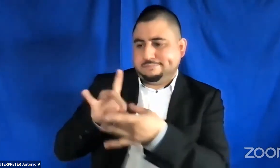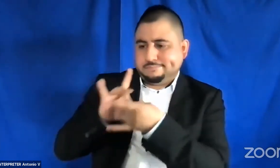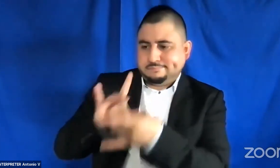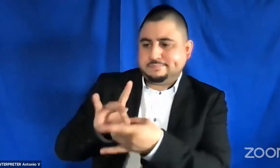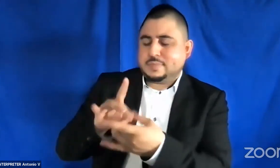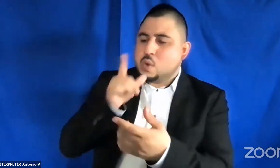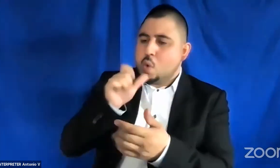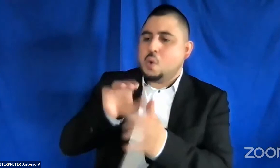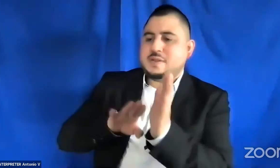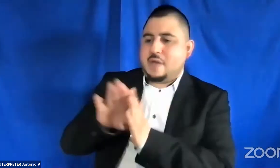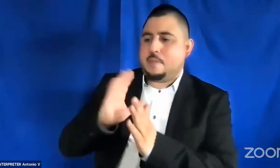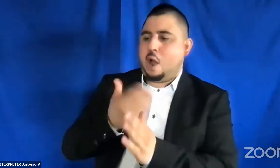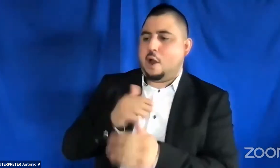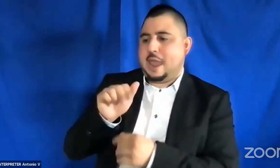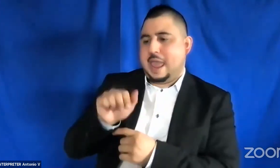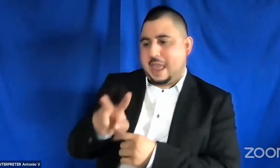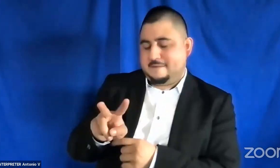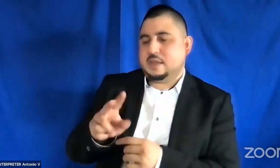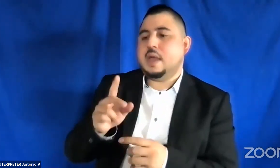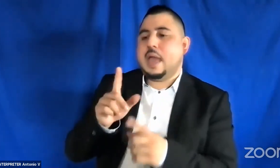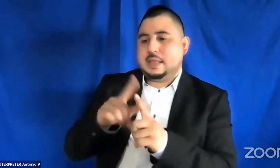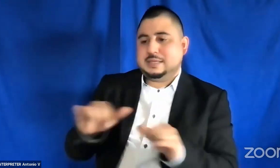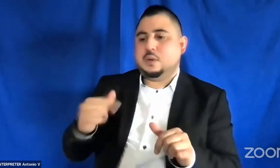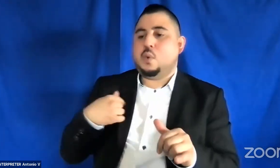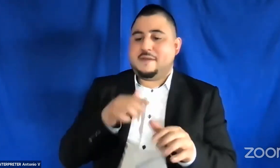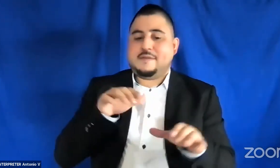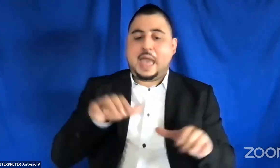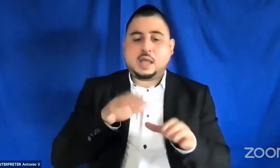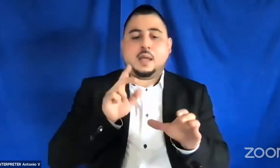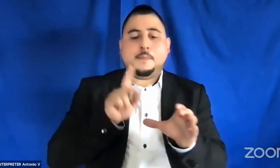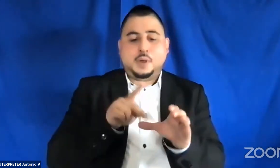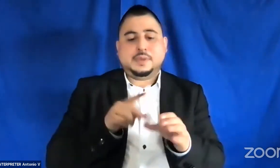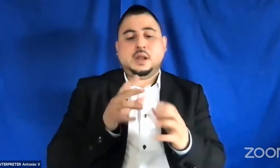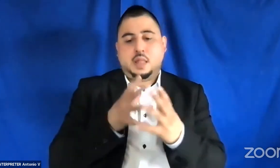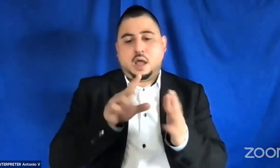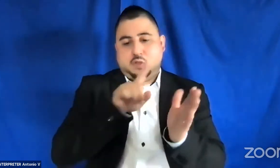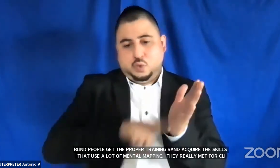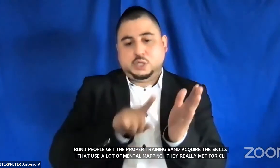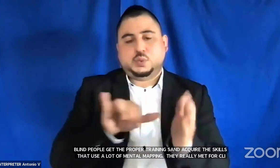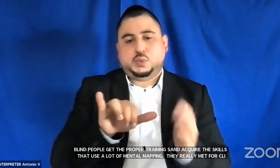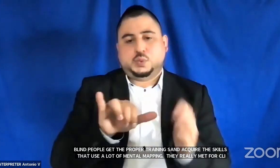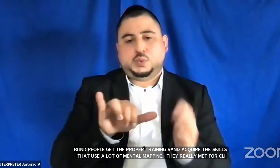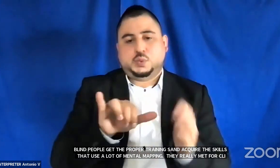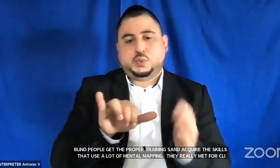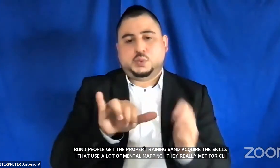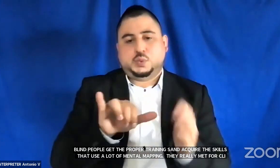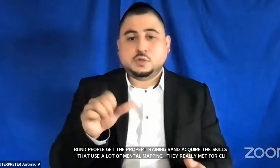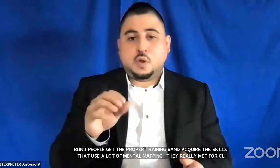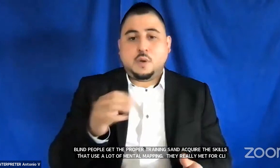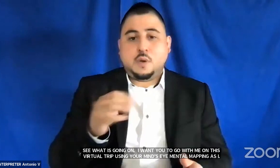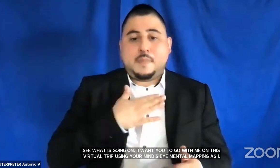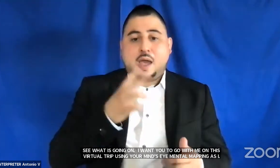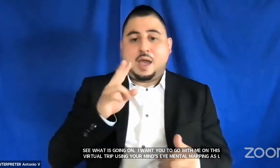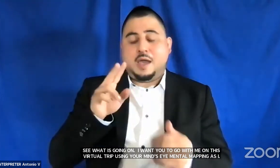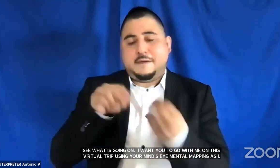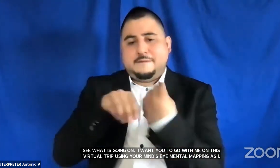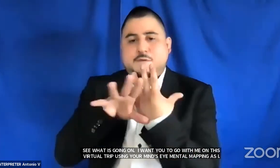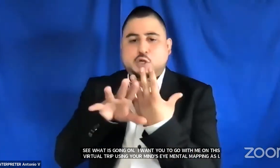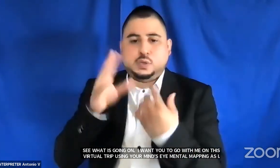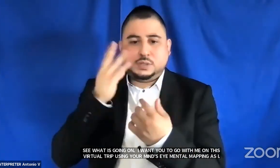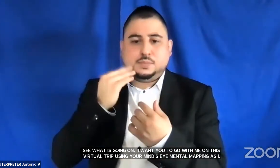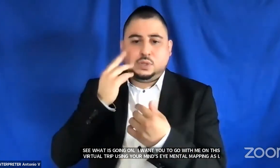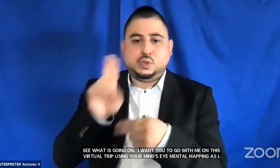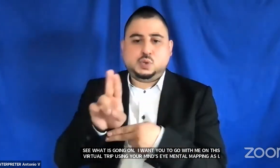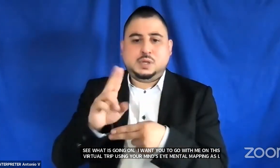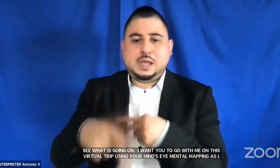developing autonomous vehicles now. We have also actively participated in a lot of the research. So my virtual experience is going to be using